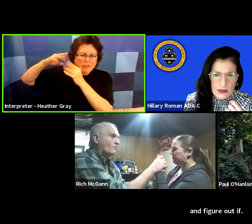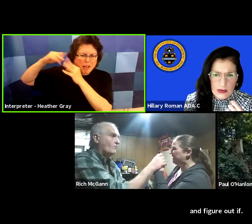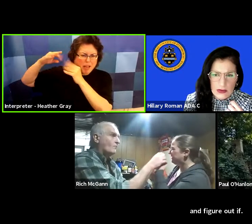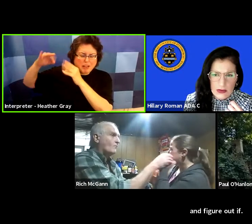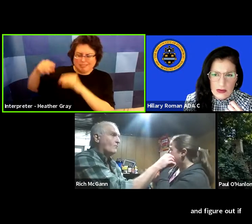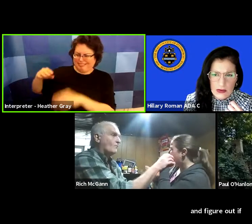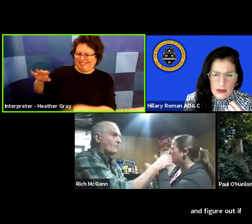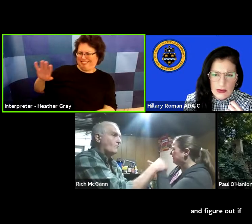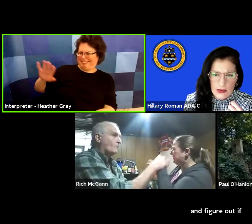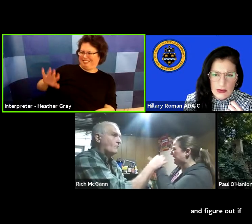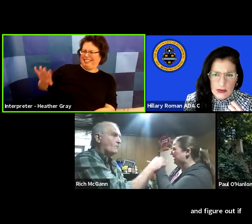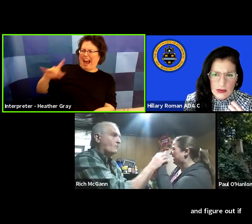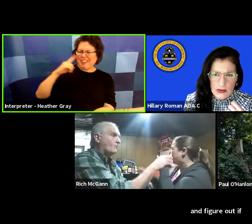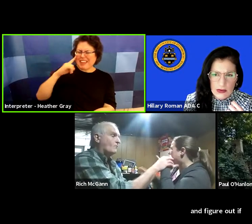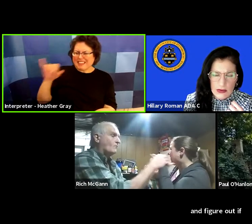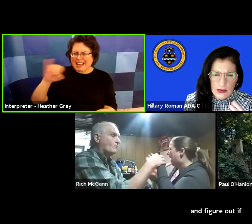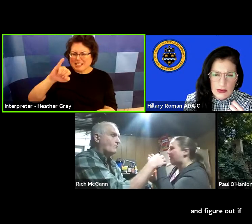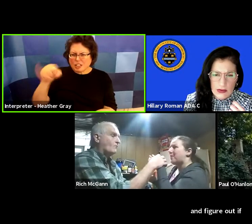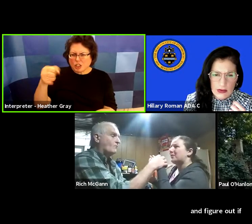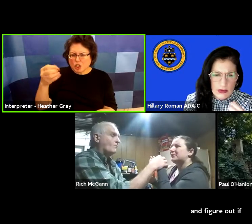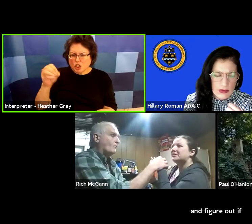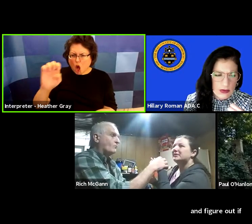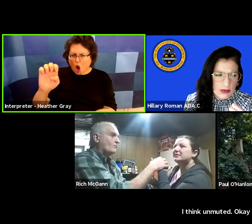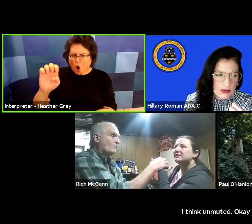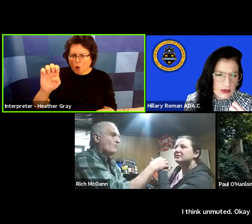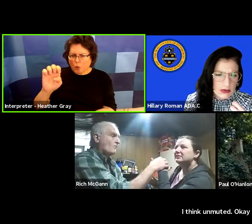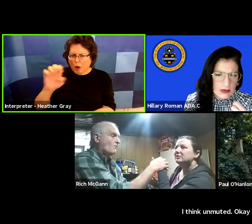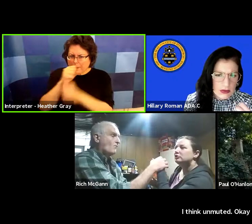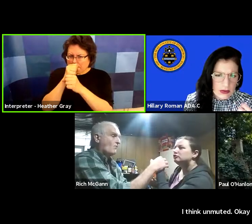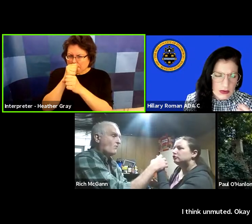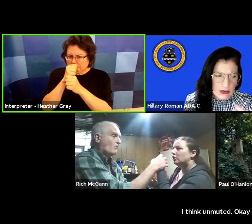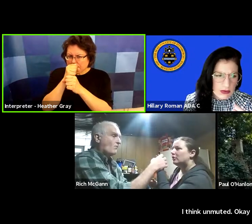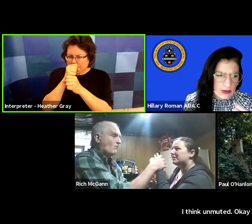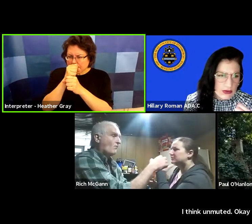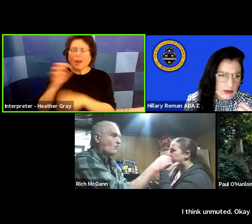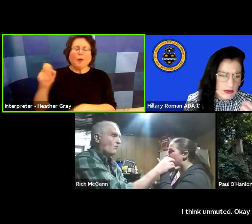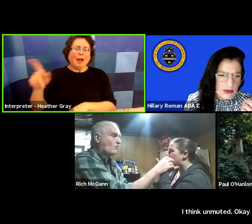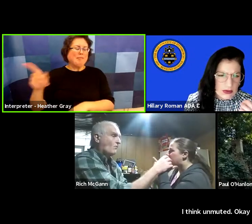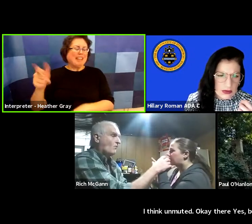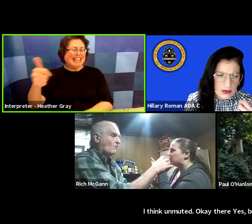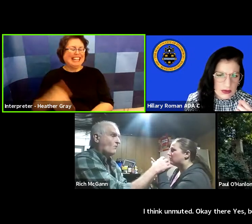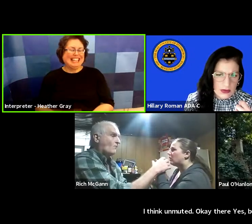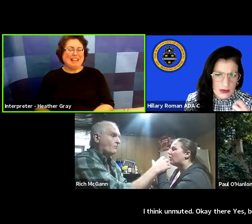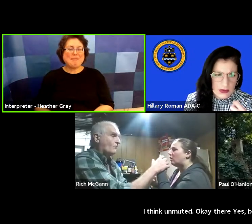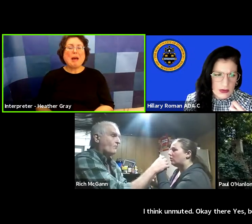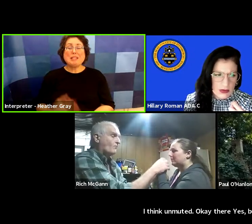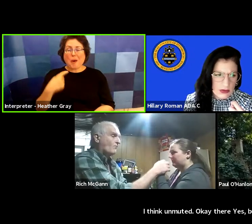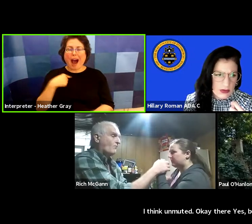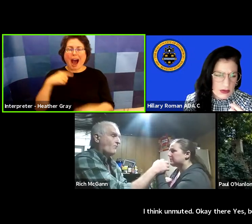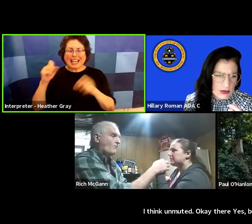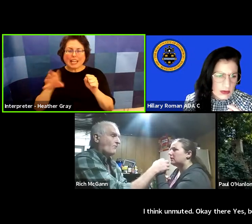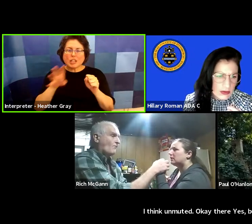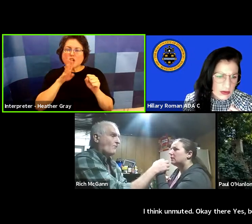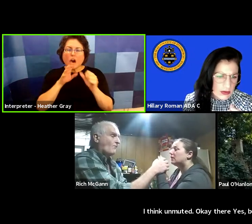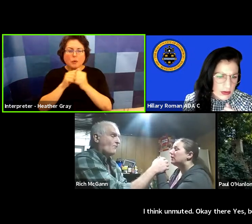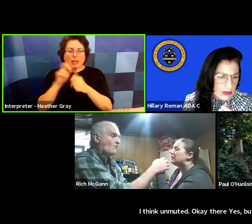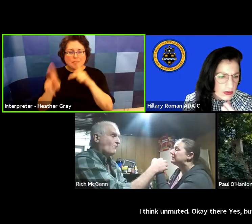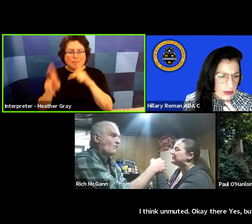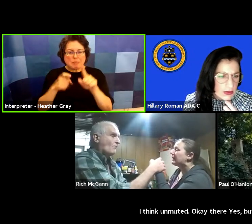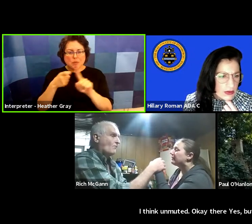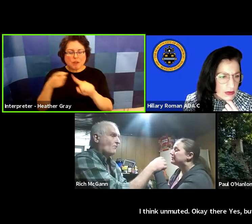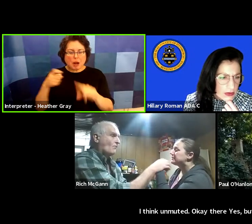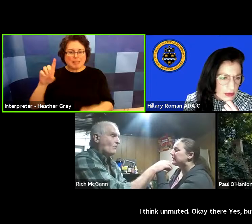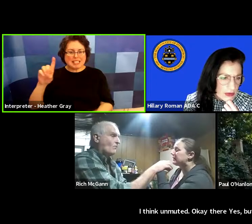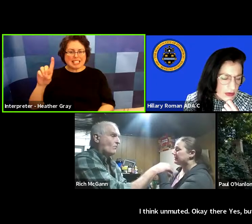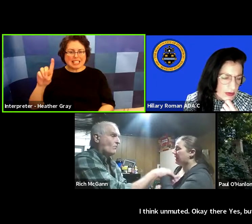I think Joe is unmuted. Okay, there he goes. But I can talk to people from DHS to see